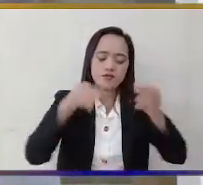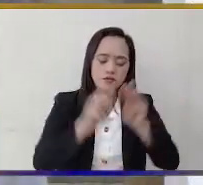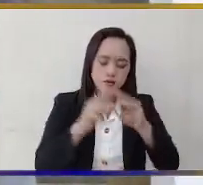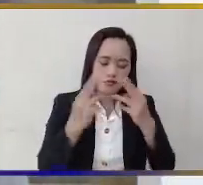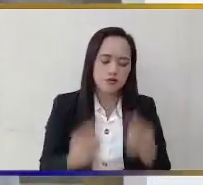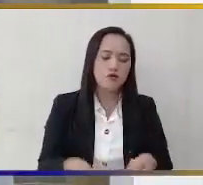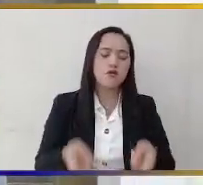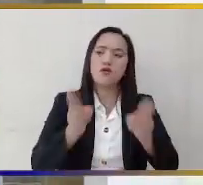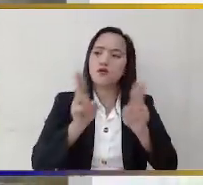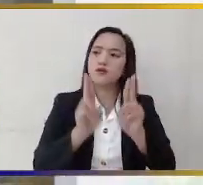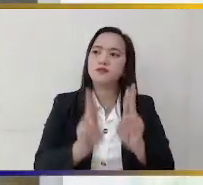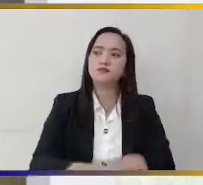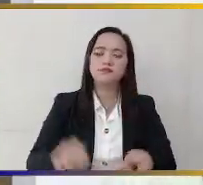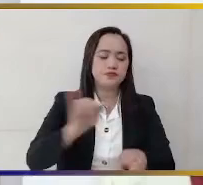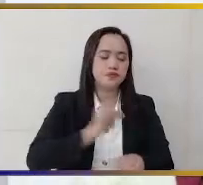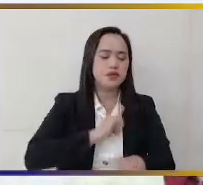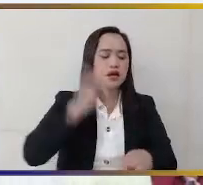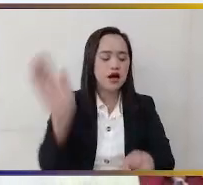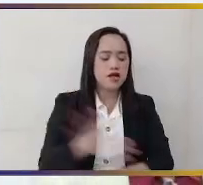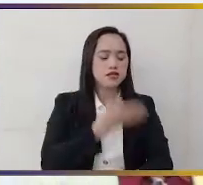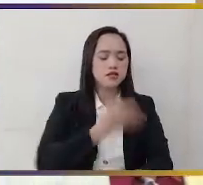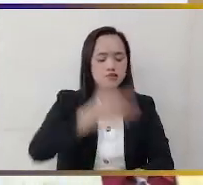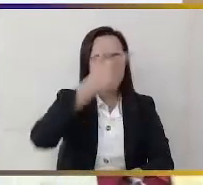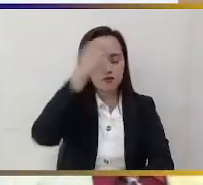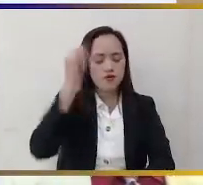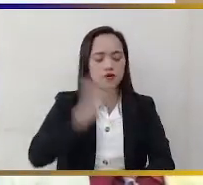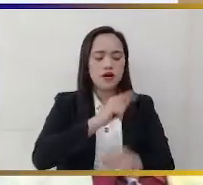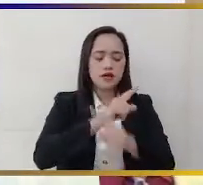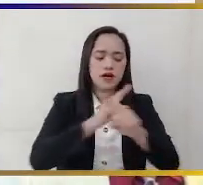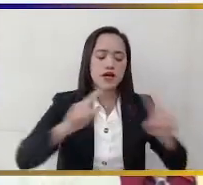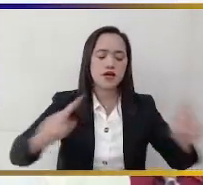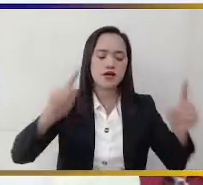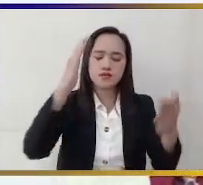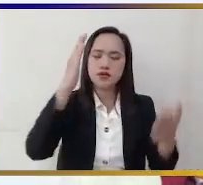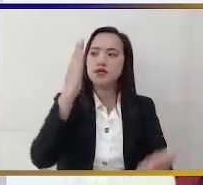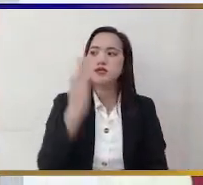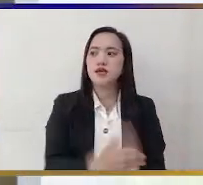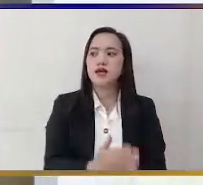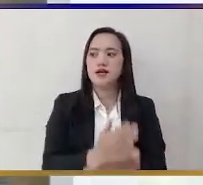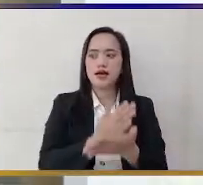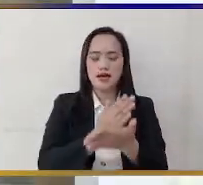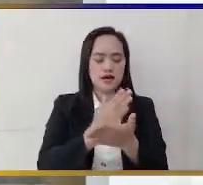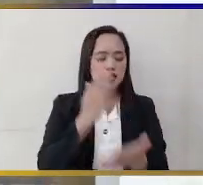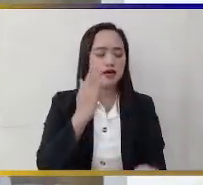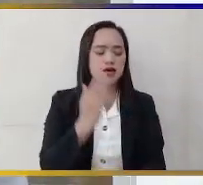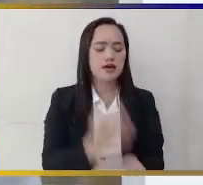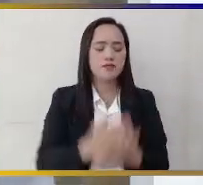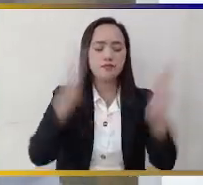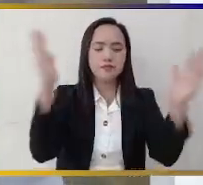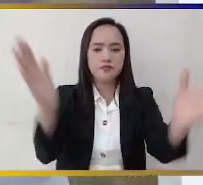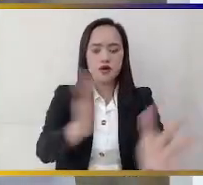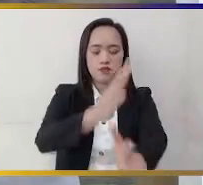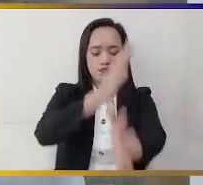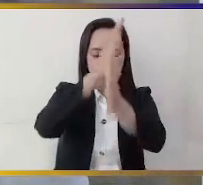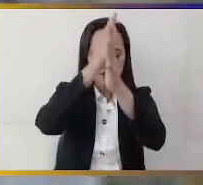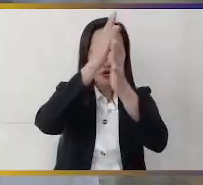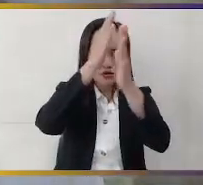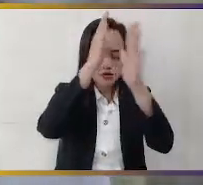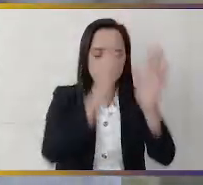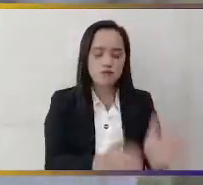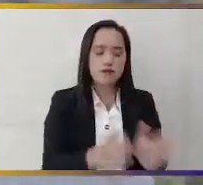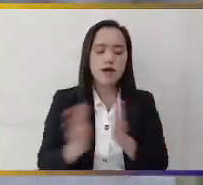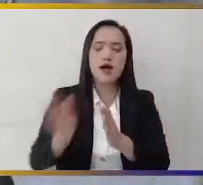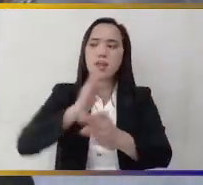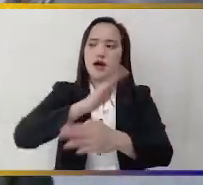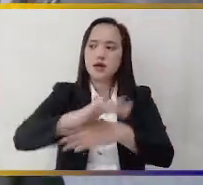whatever befall. I sing for I cannot be silent. My